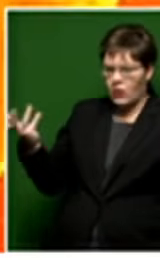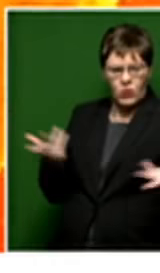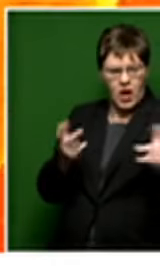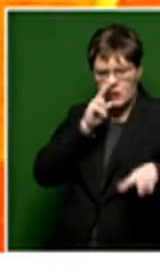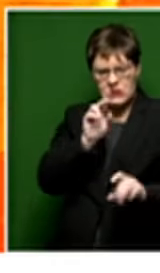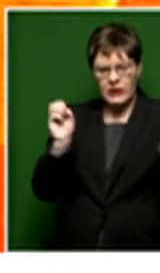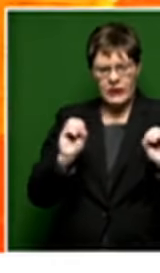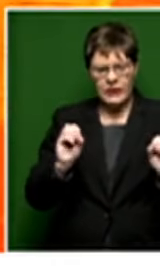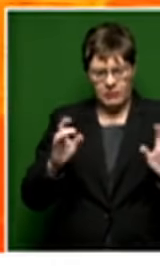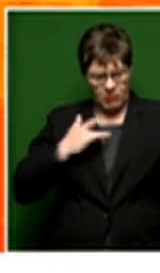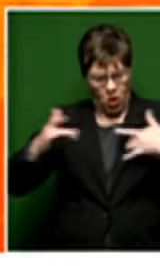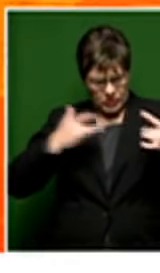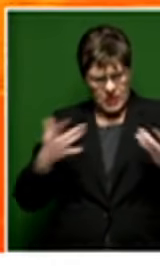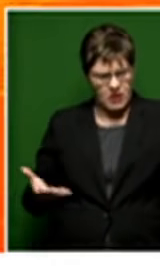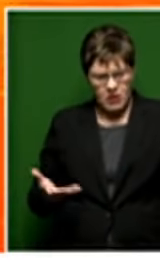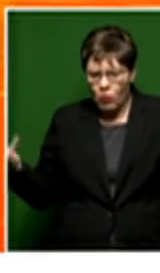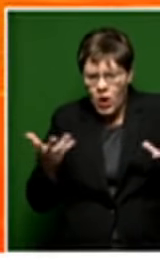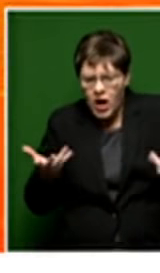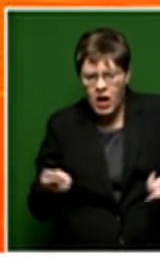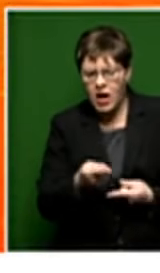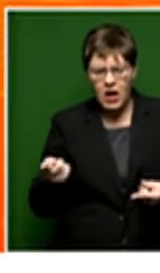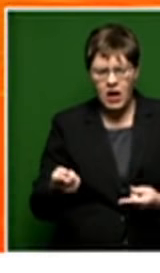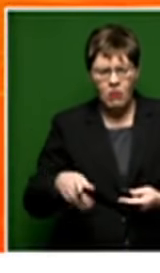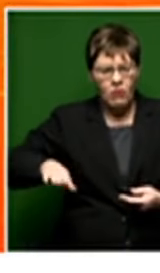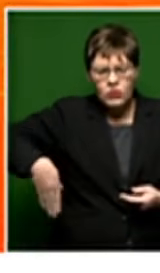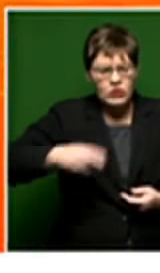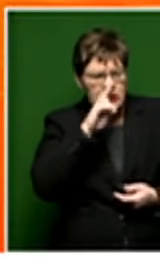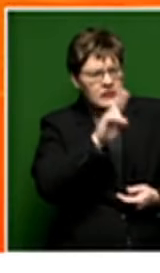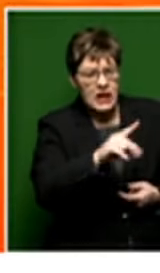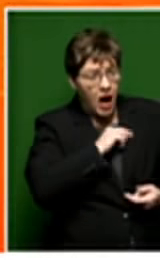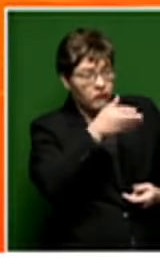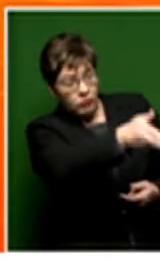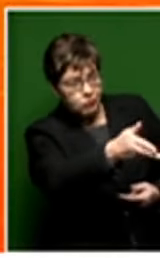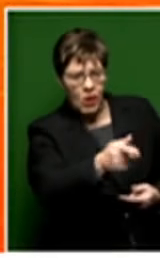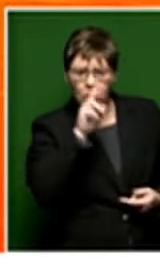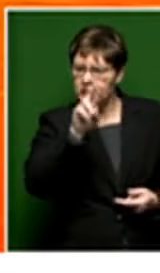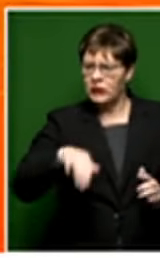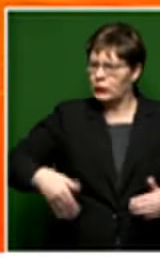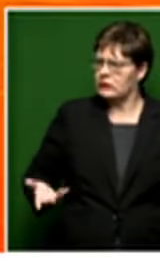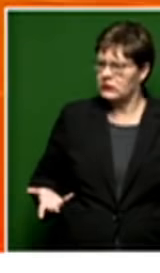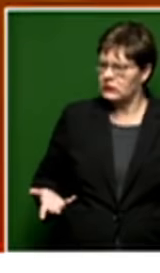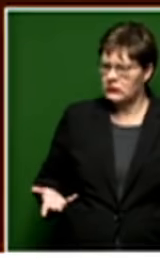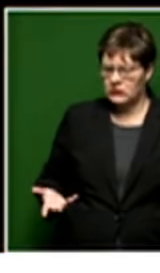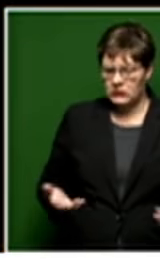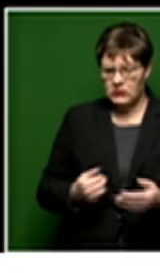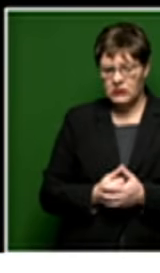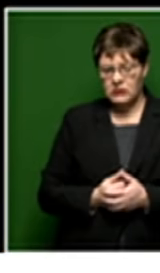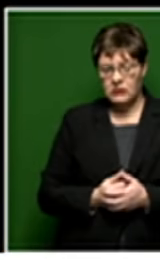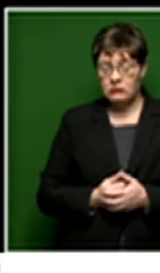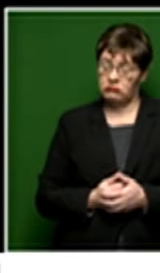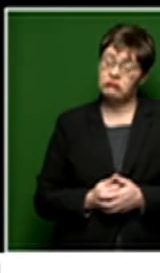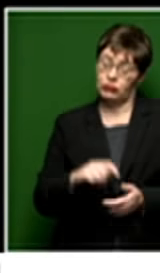So people are worrying, saying, where are they? Why have we not seen them if they are there? Lee, I can tell